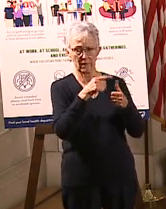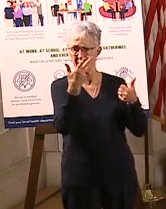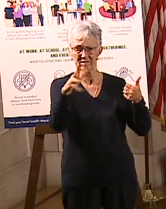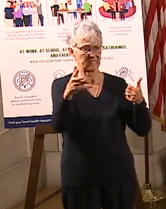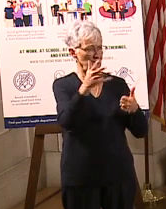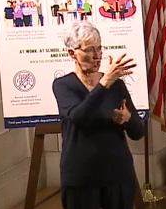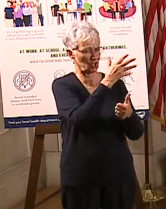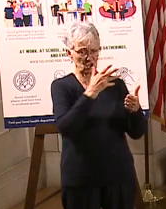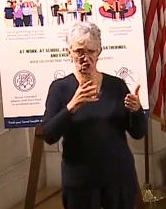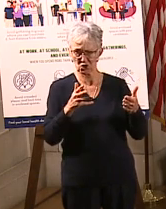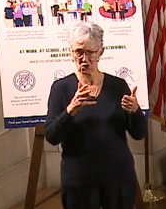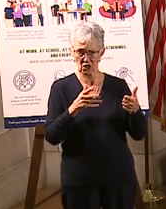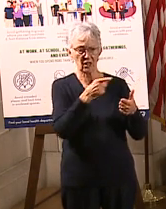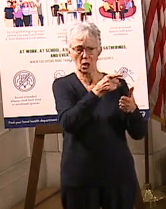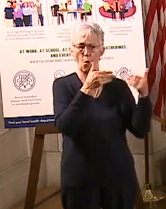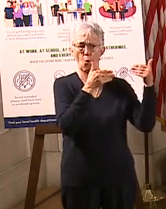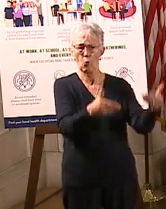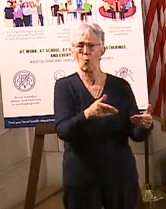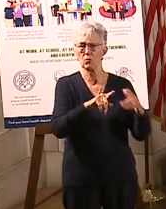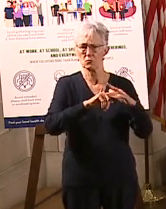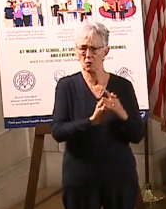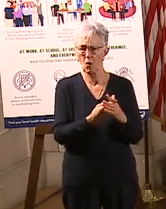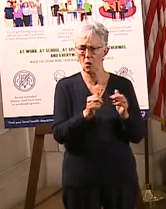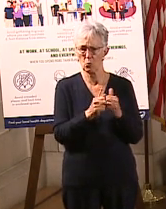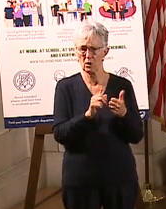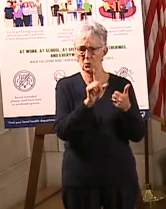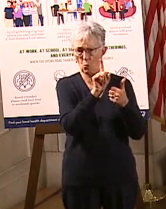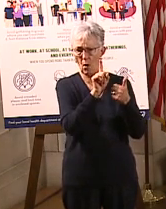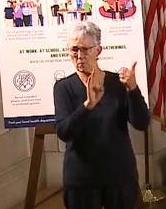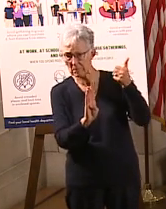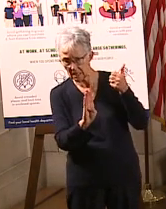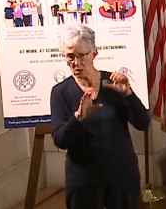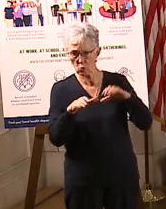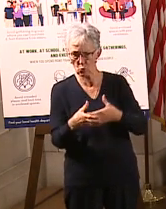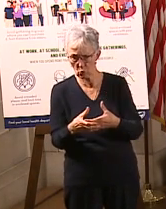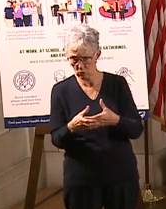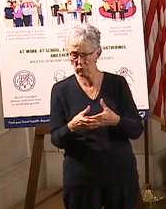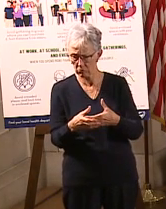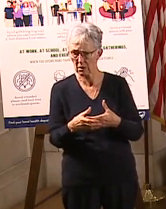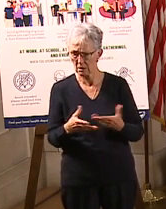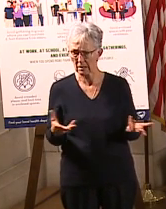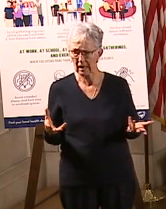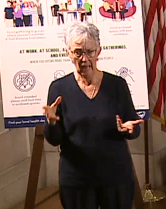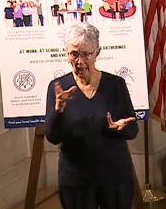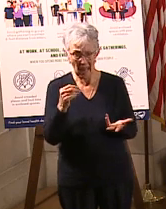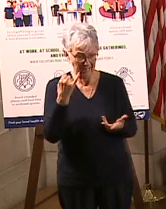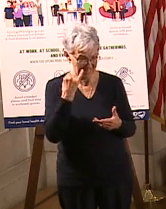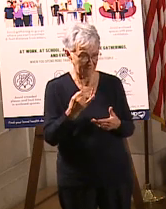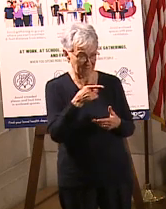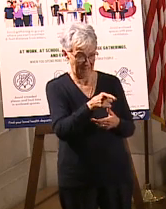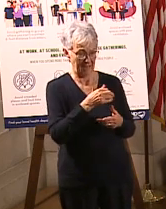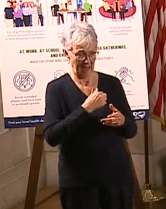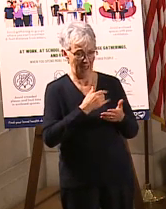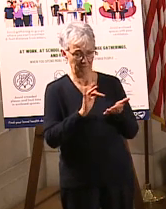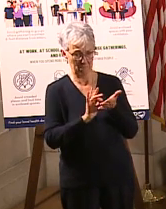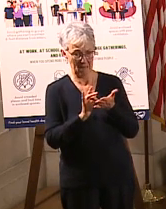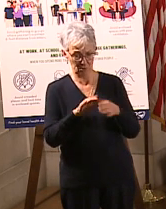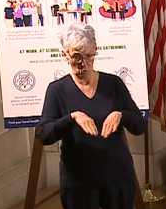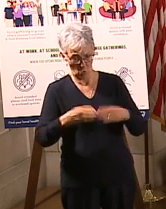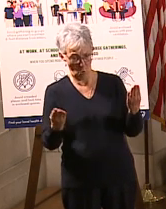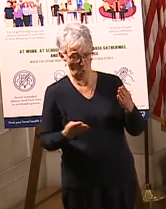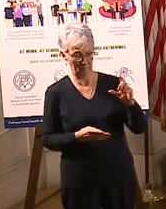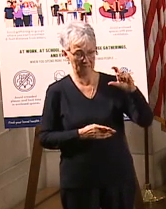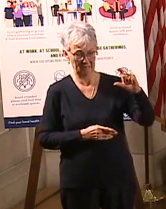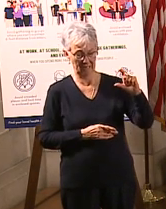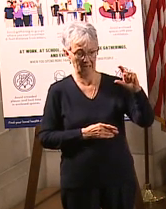health department. And of course, I certainly support that if they're going through the, you know, a vaccination process,